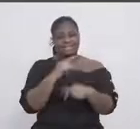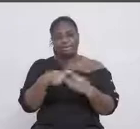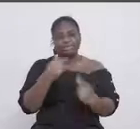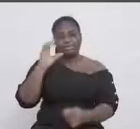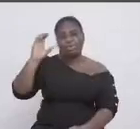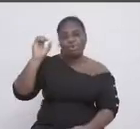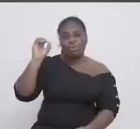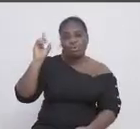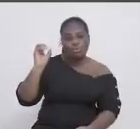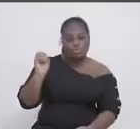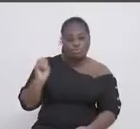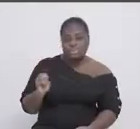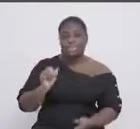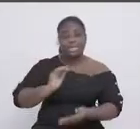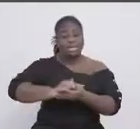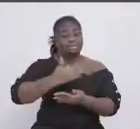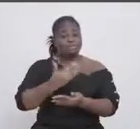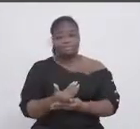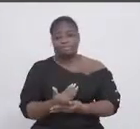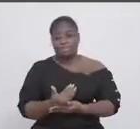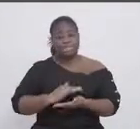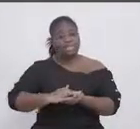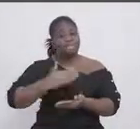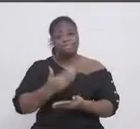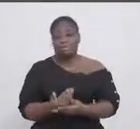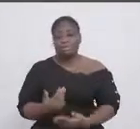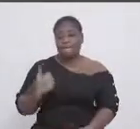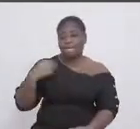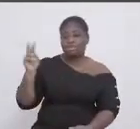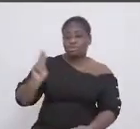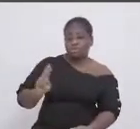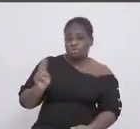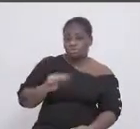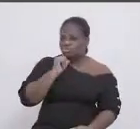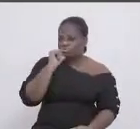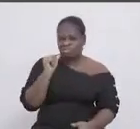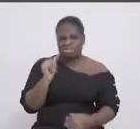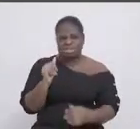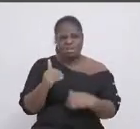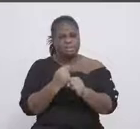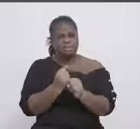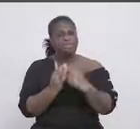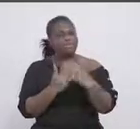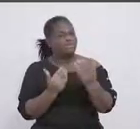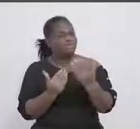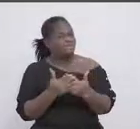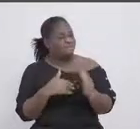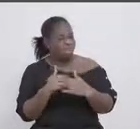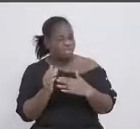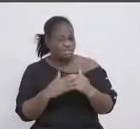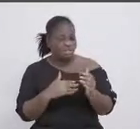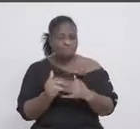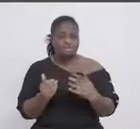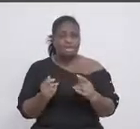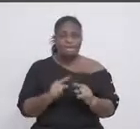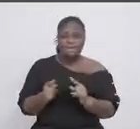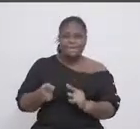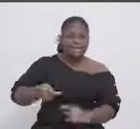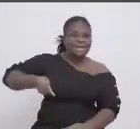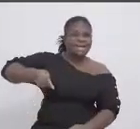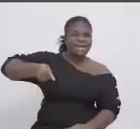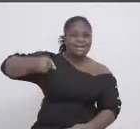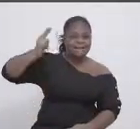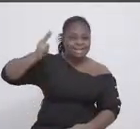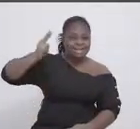is the laptops. The kind of laptop I use doesn't make me feel comfortable when coding, while the higher spec laptops